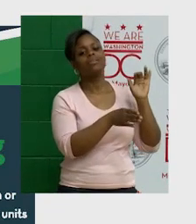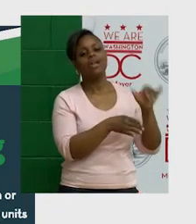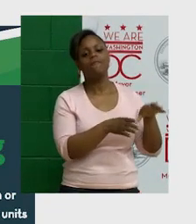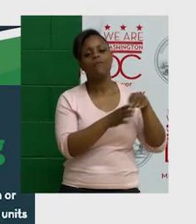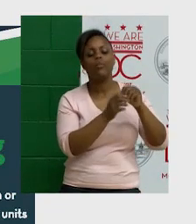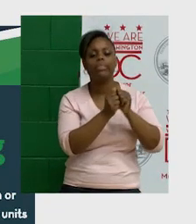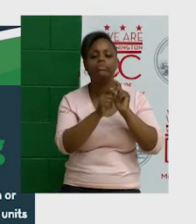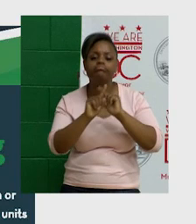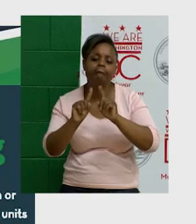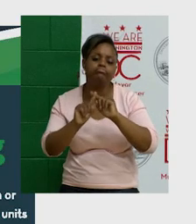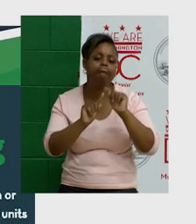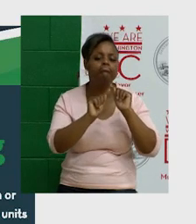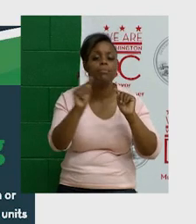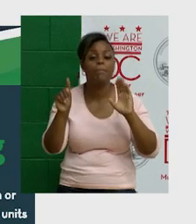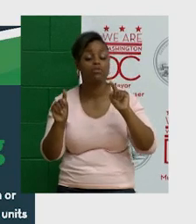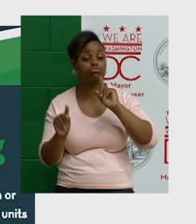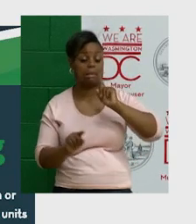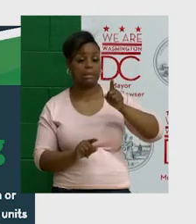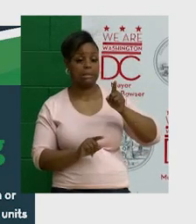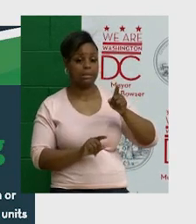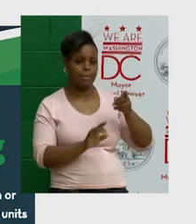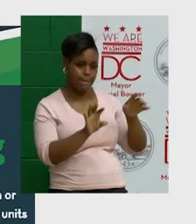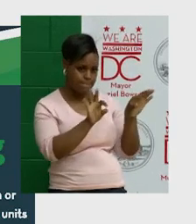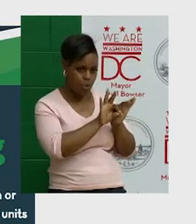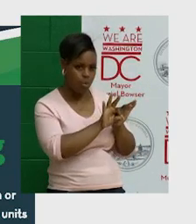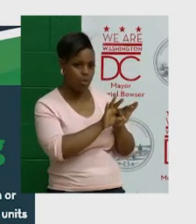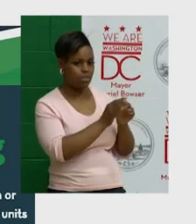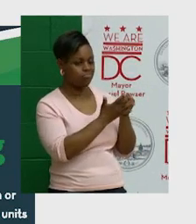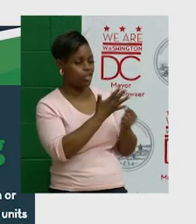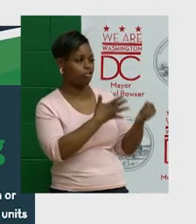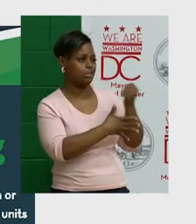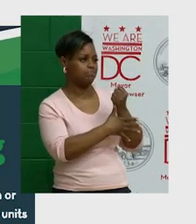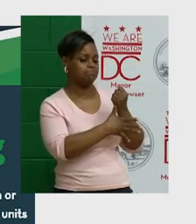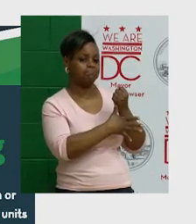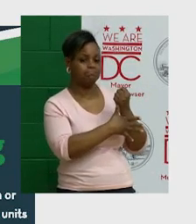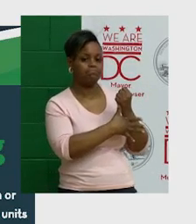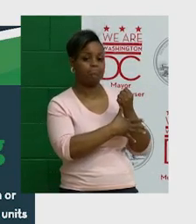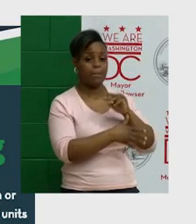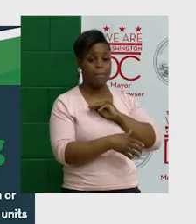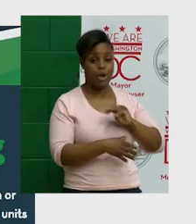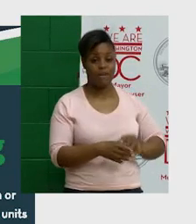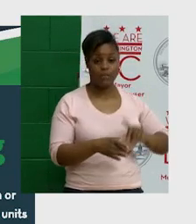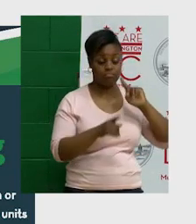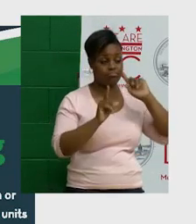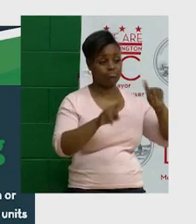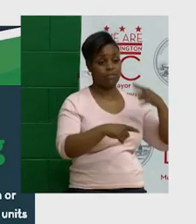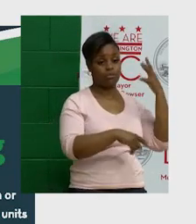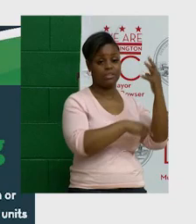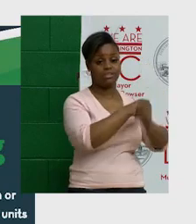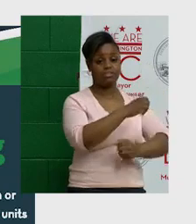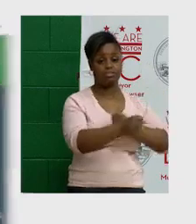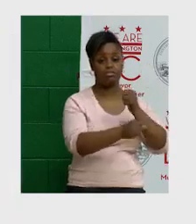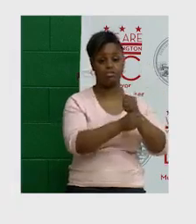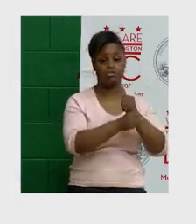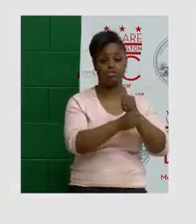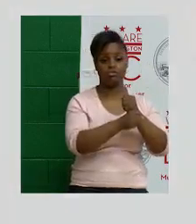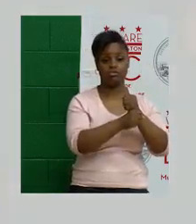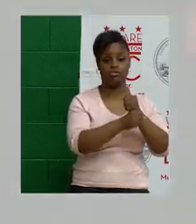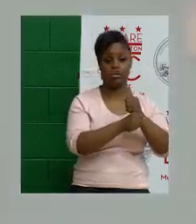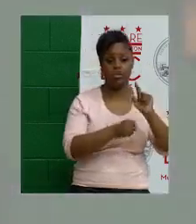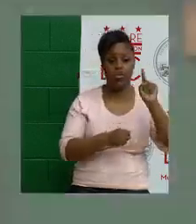other slides. Housing is an incredibly important priority. It's been an important priority for the mayor over the last 4 years, almost